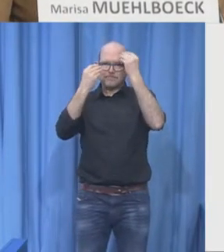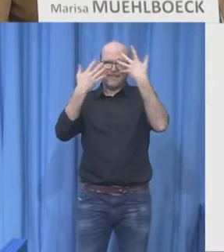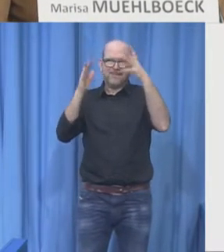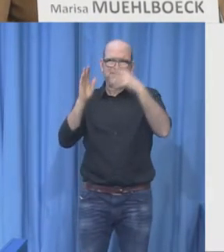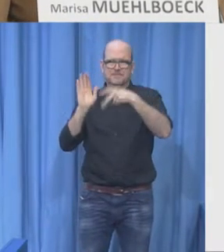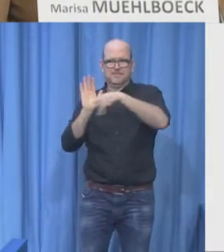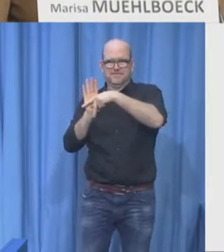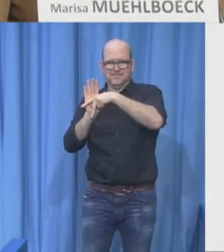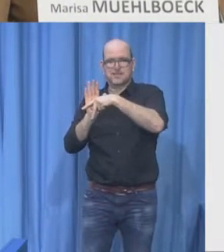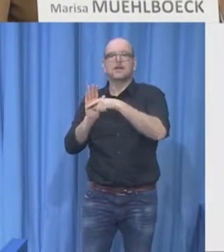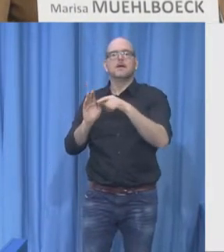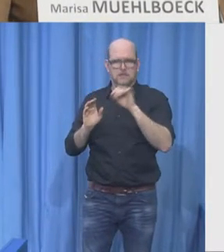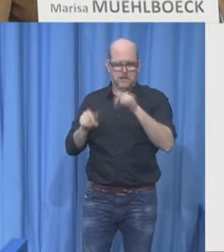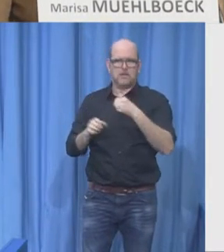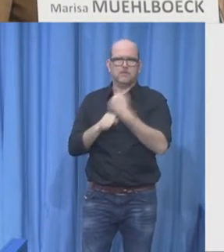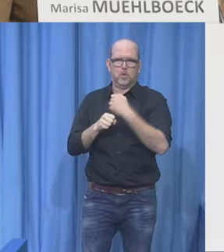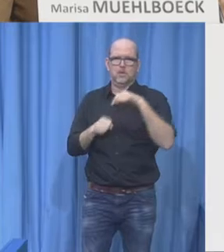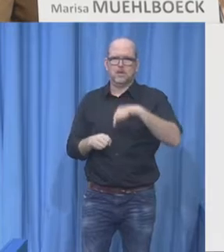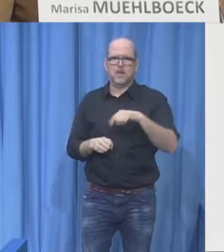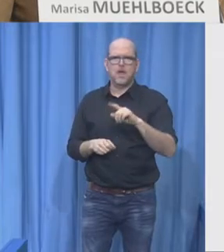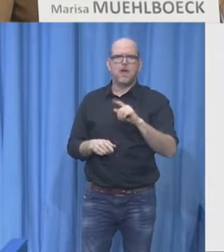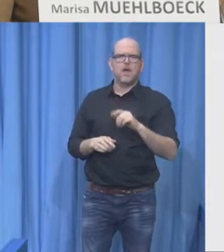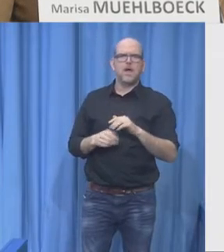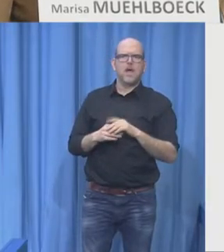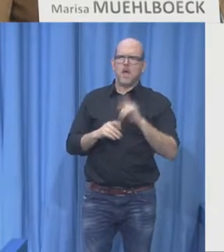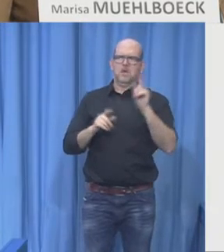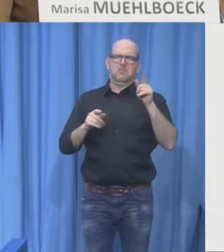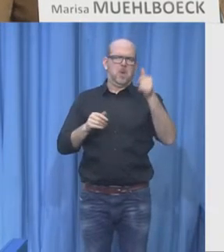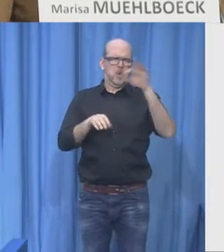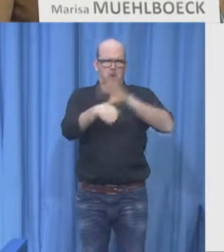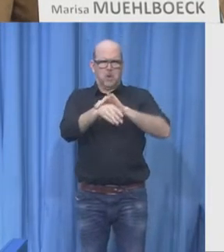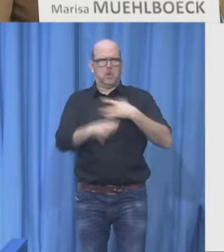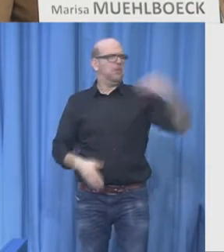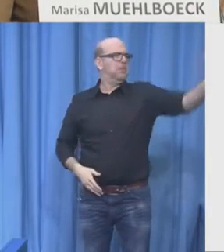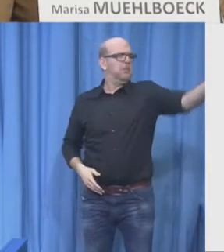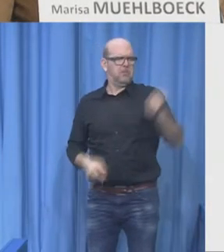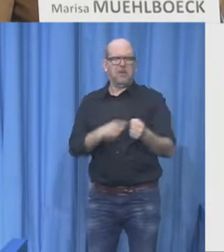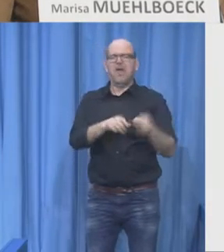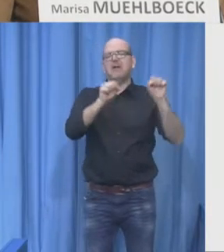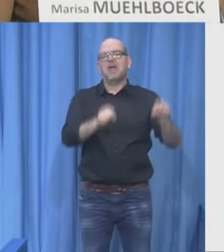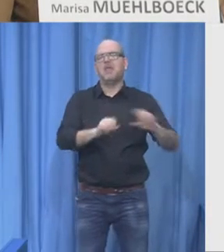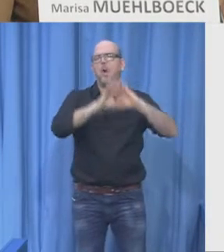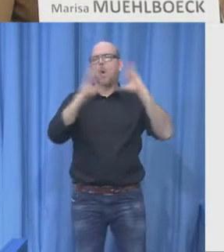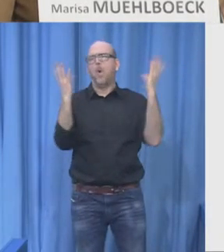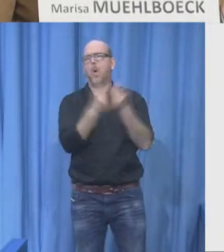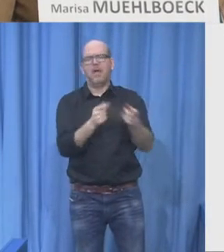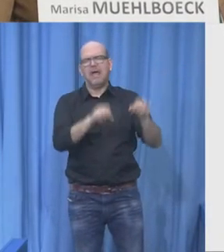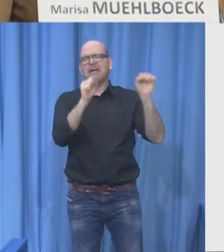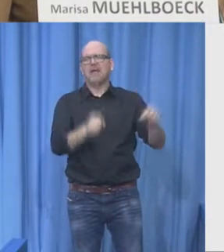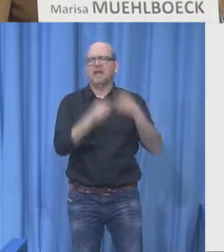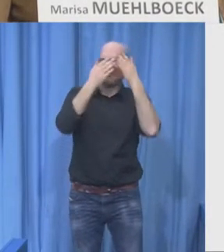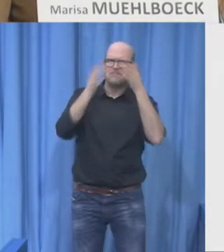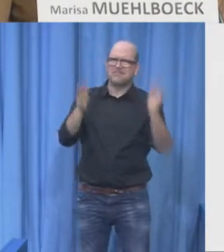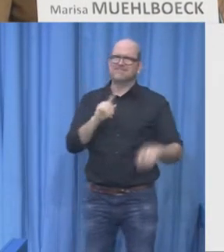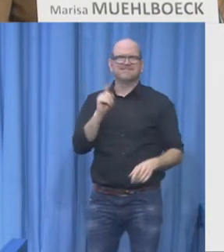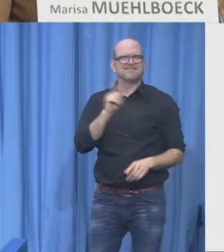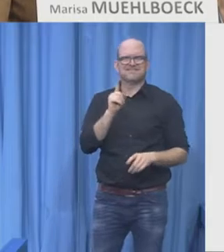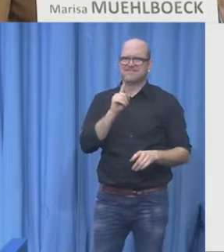the person assigned is educated in the field of the so-called medical assistance